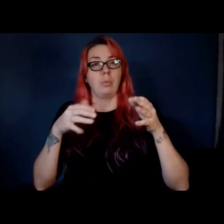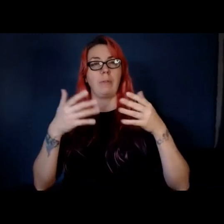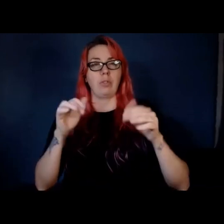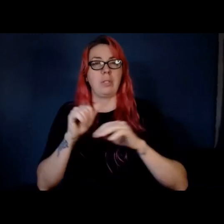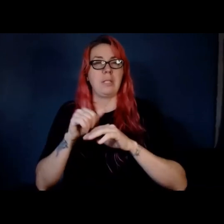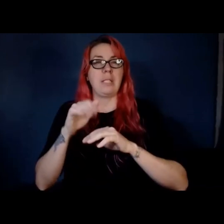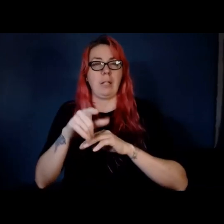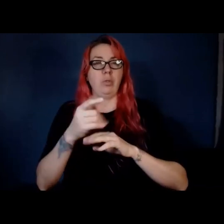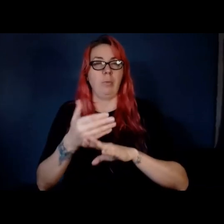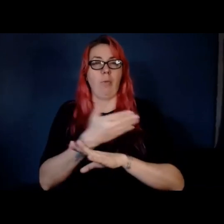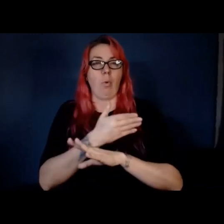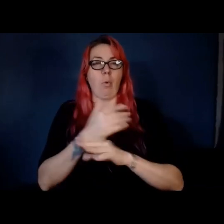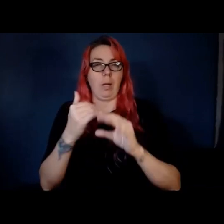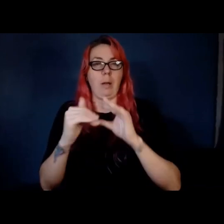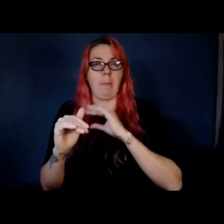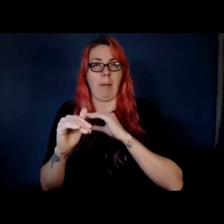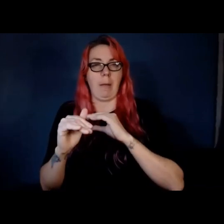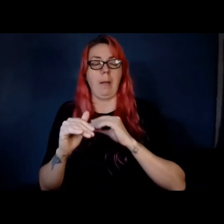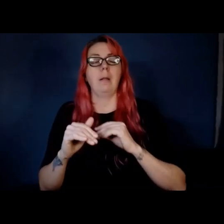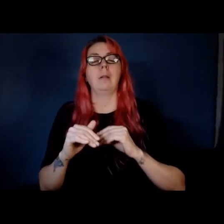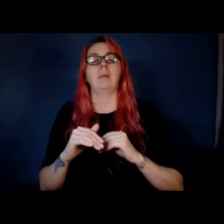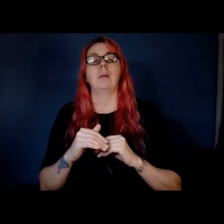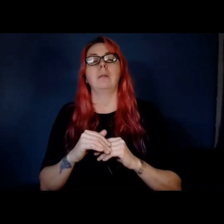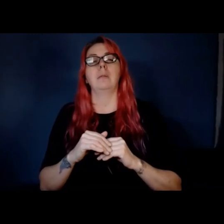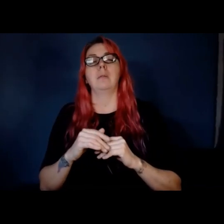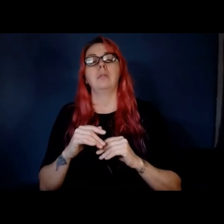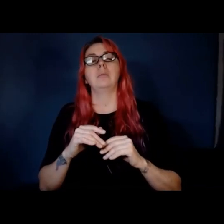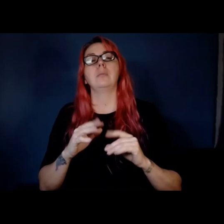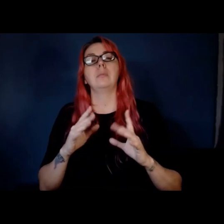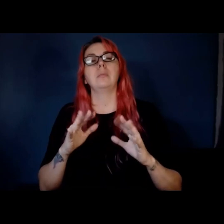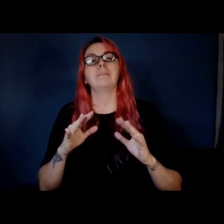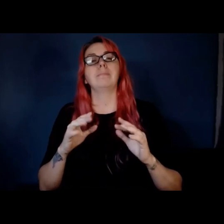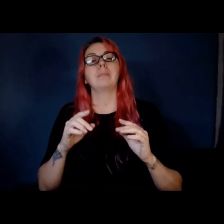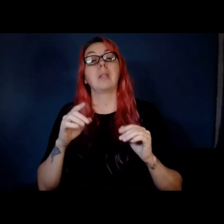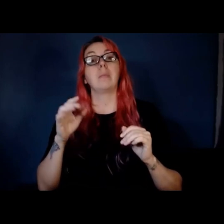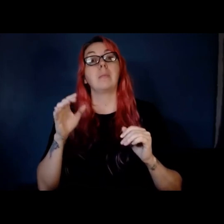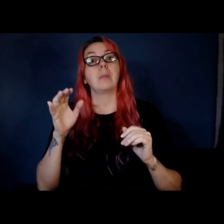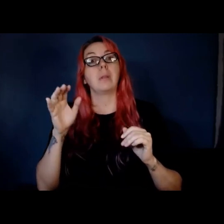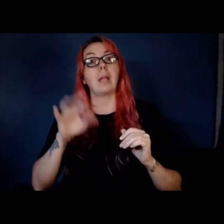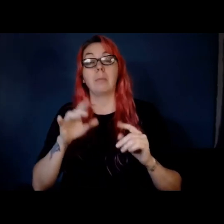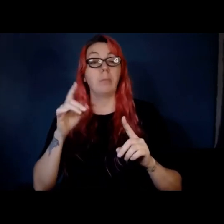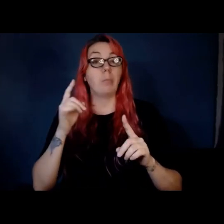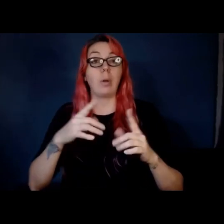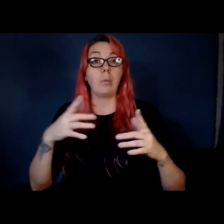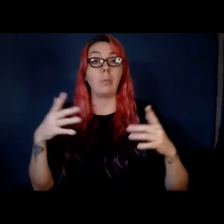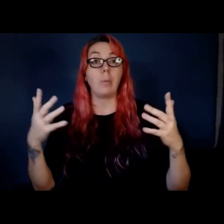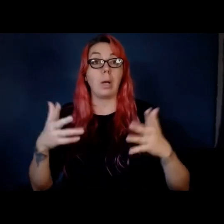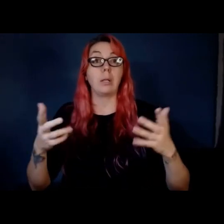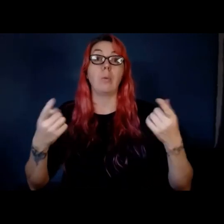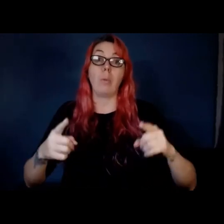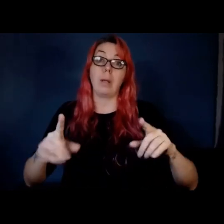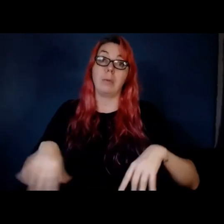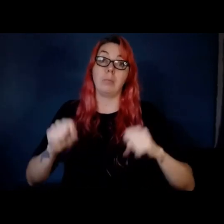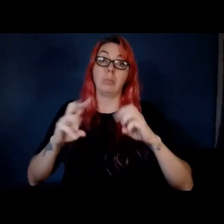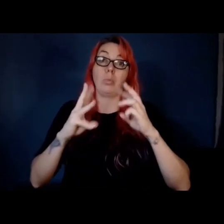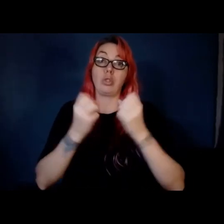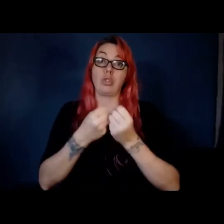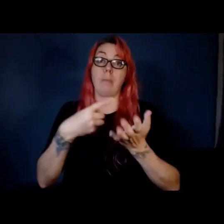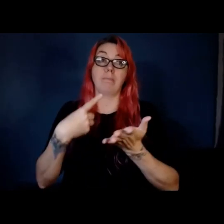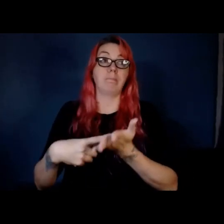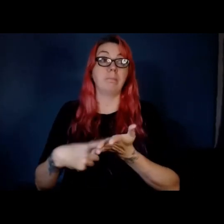us along, but just always that's mindfulness that as we're looking and talking about this content, really be clear about, do we have common language for how